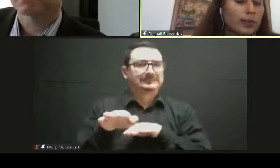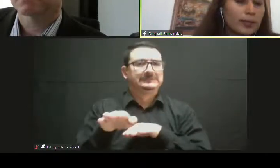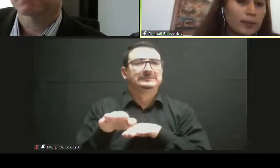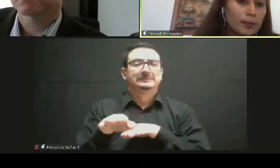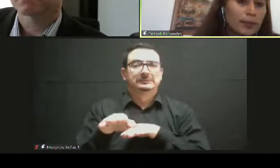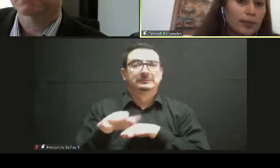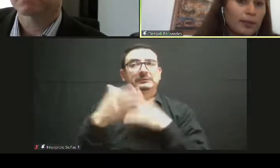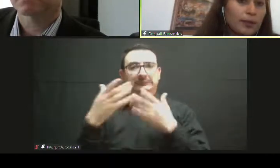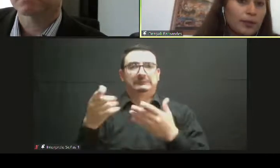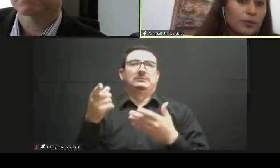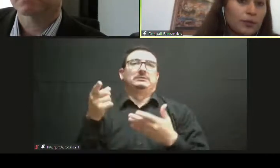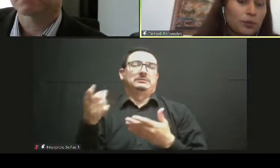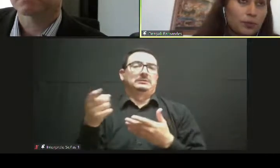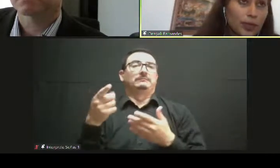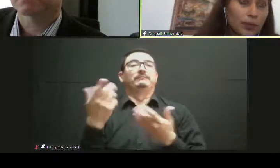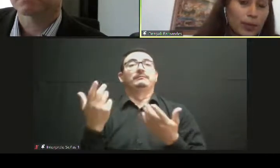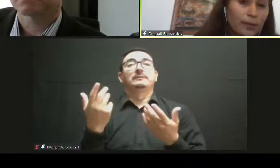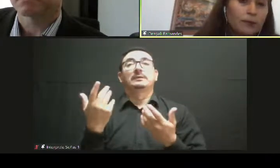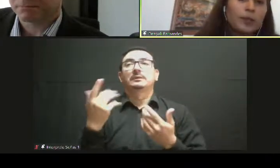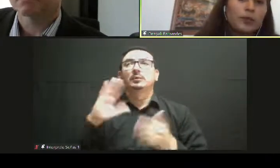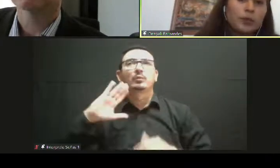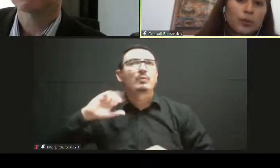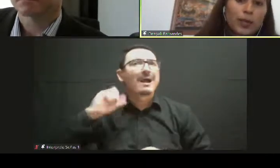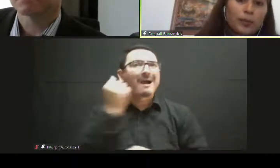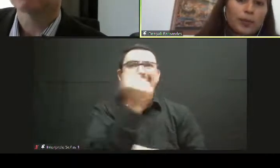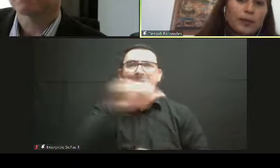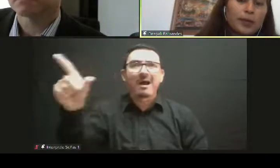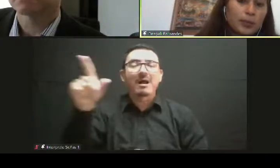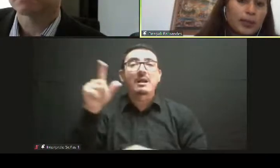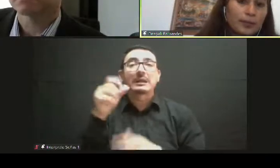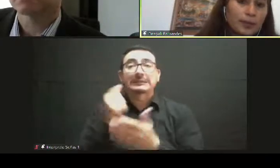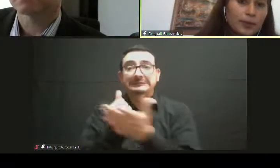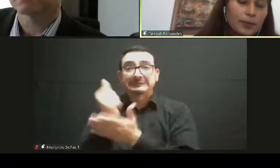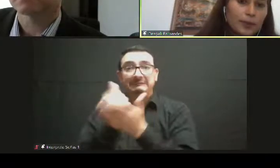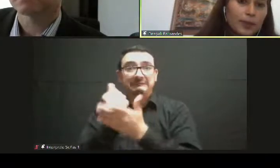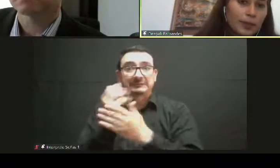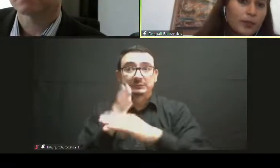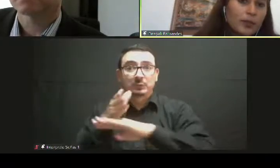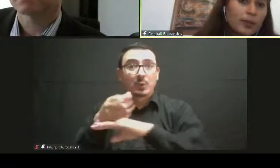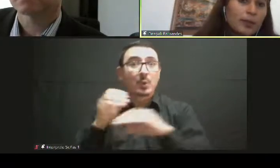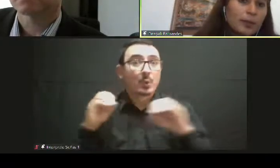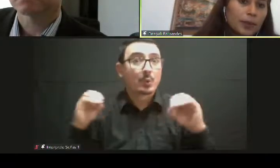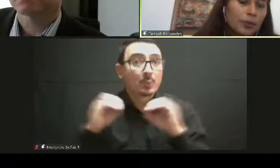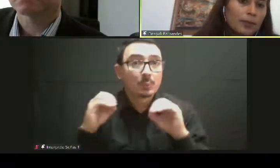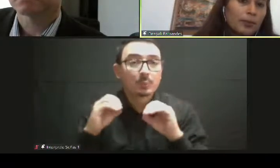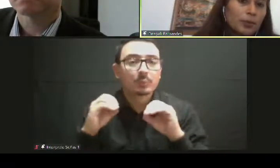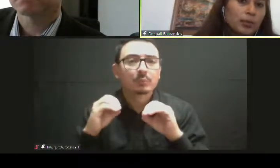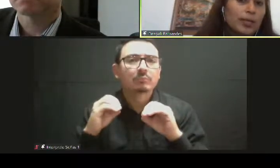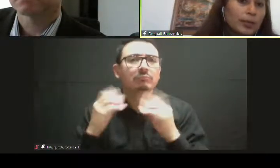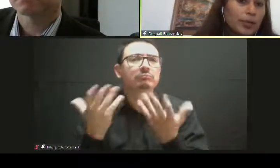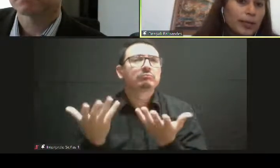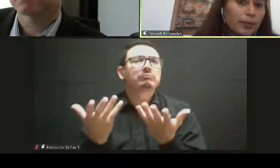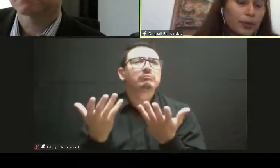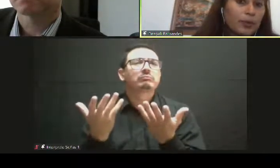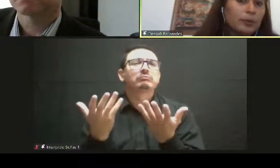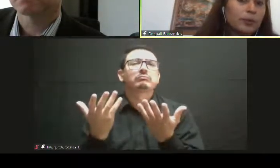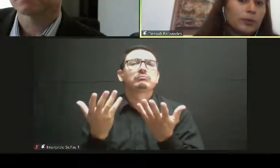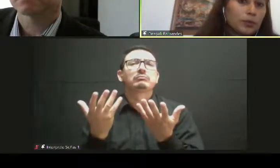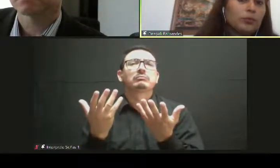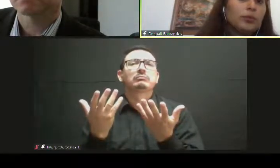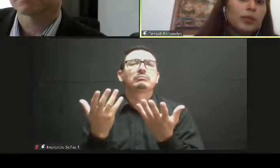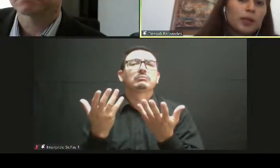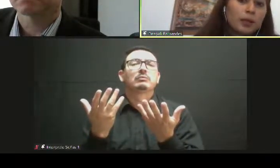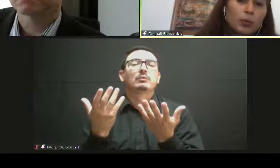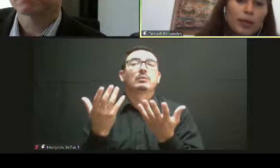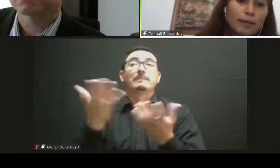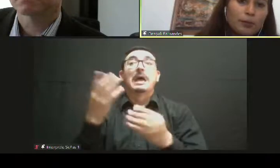from 170 million in 2012 to 300 million in 2017. So this is a big jump, which is largely attributable